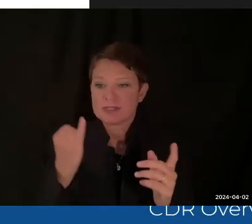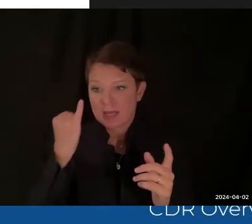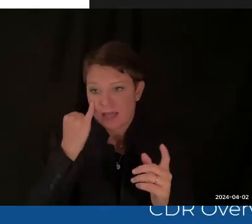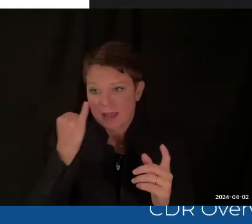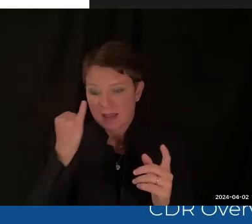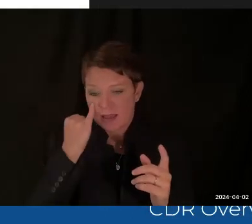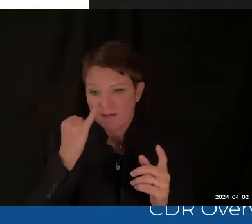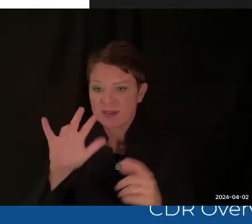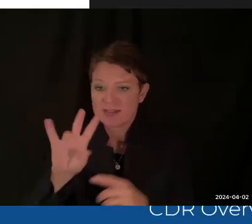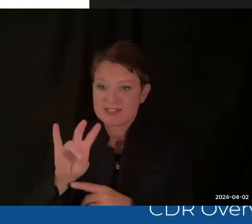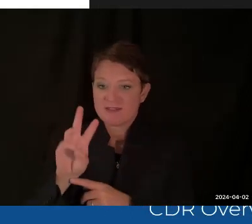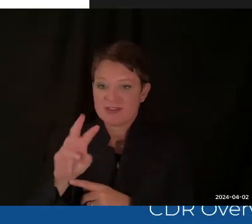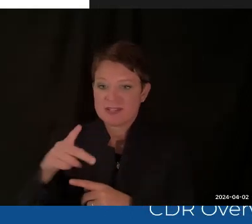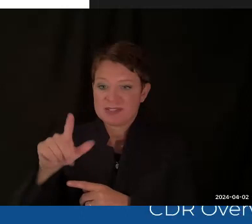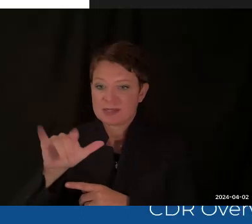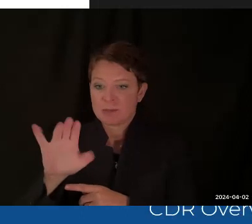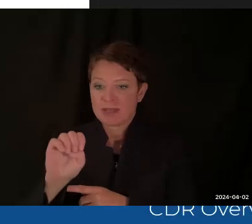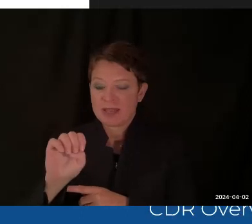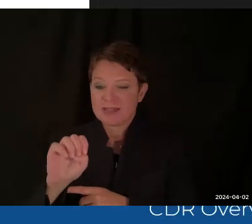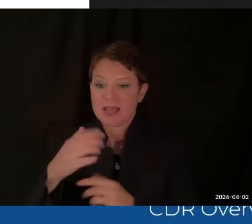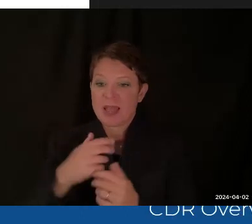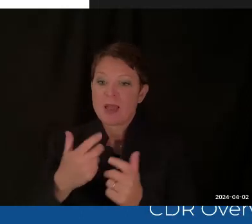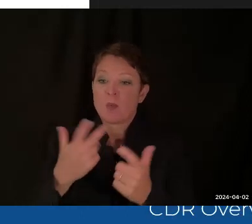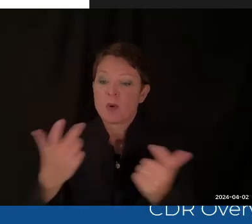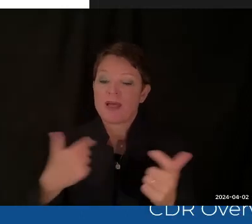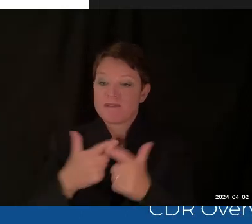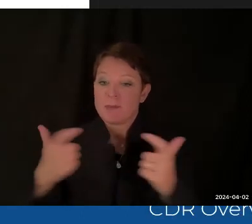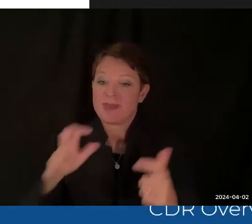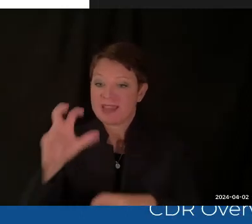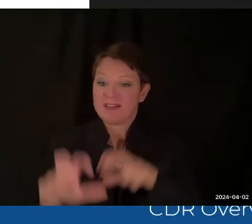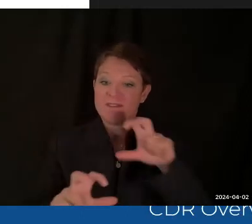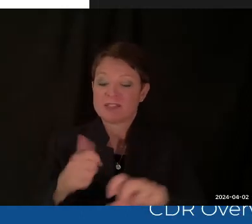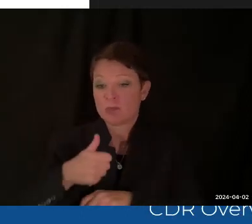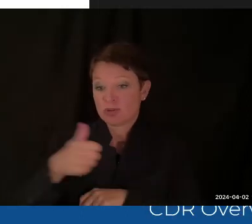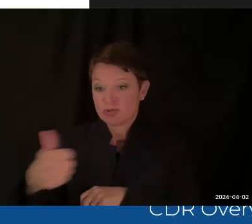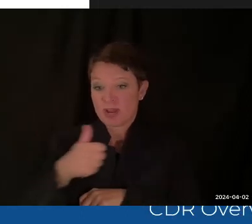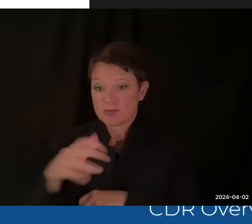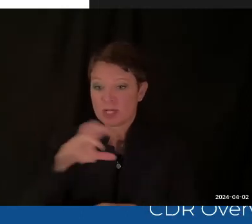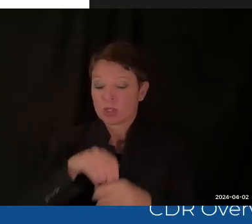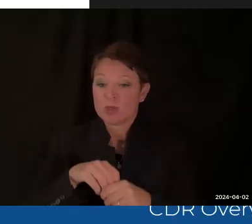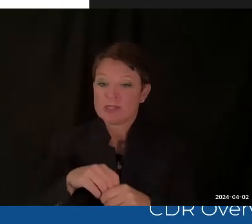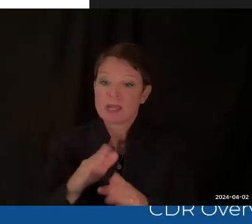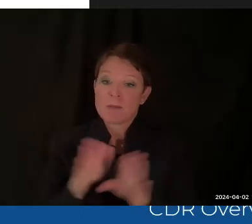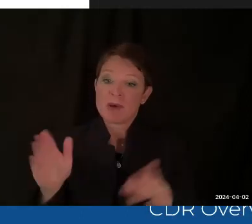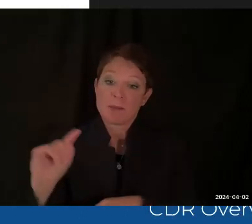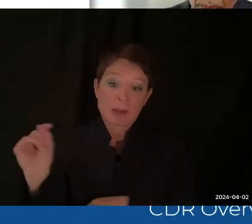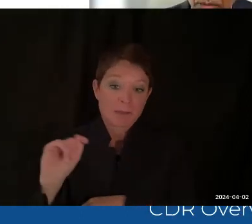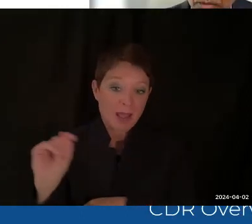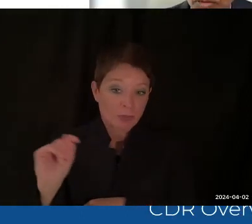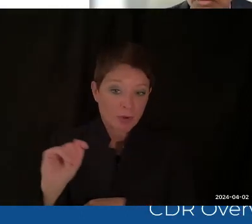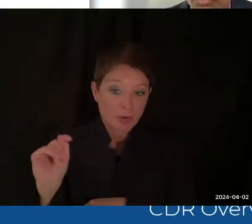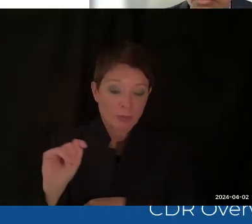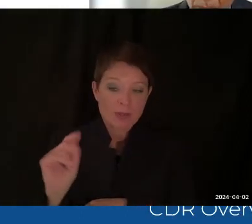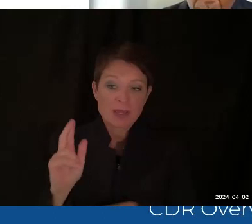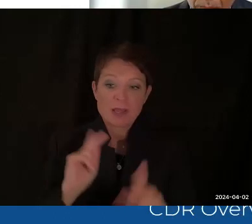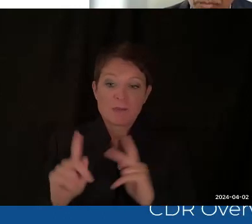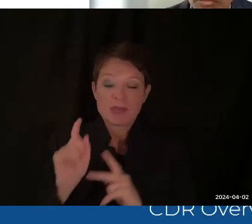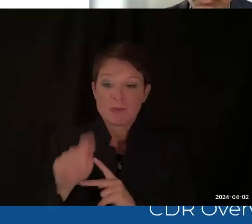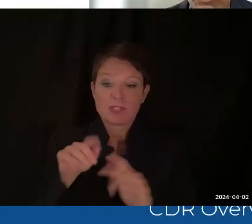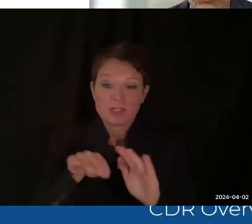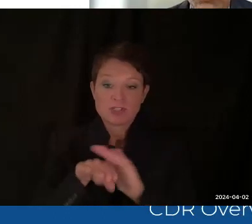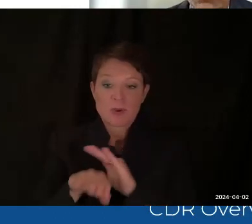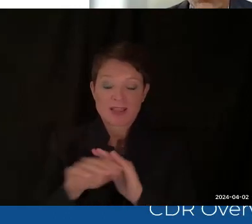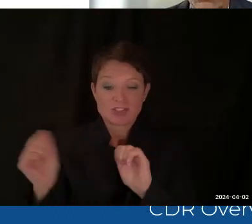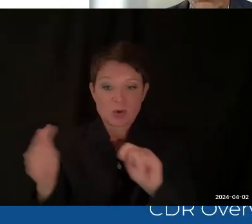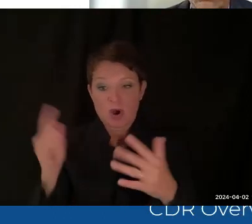the 76 place is planning to make a major investment in transit, including in public bathrooms. Folks are going to need access